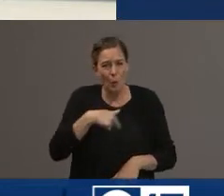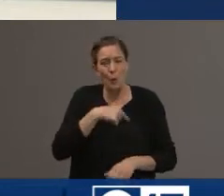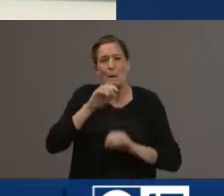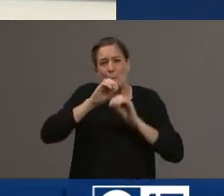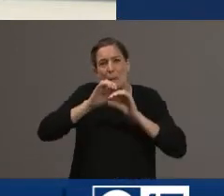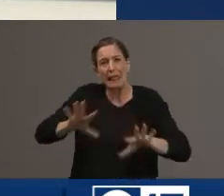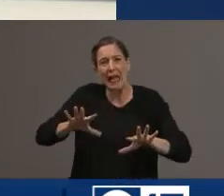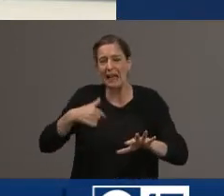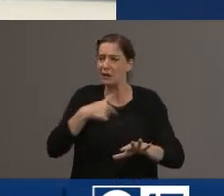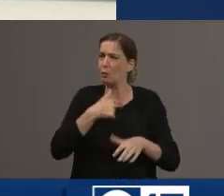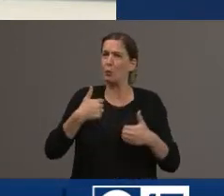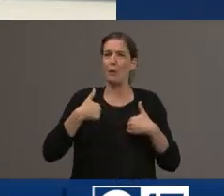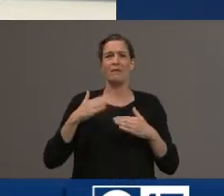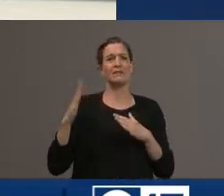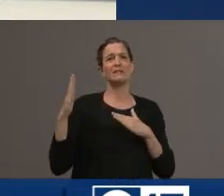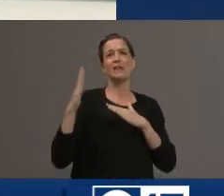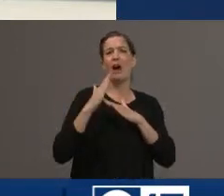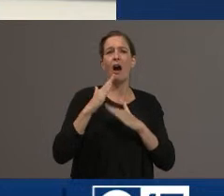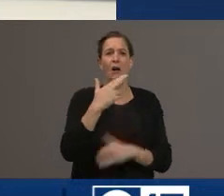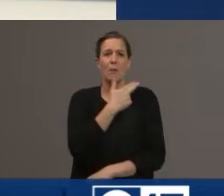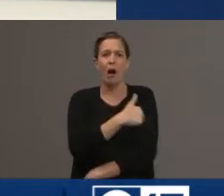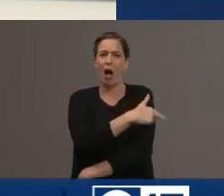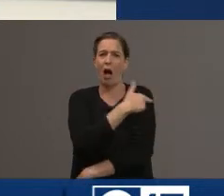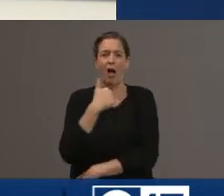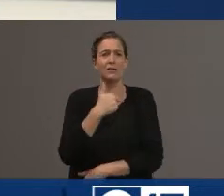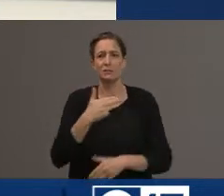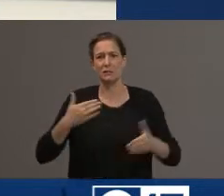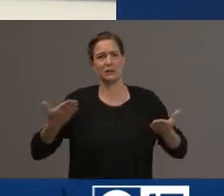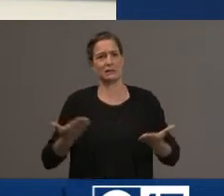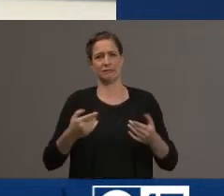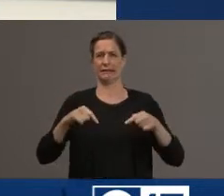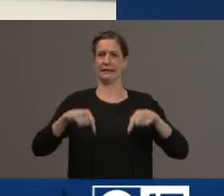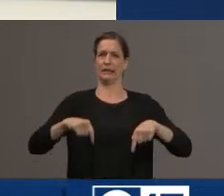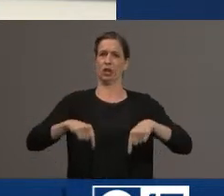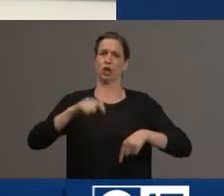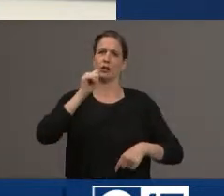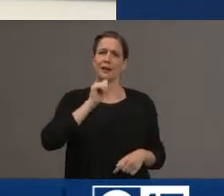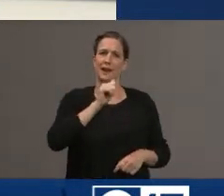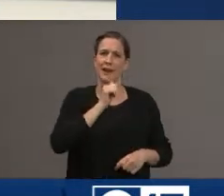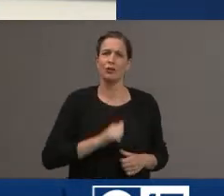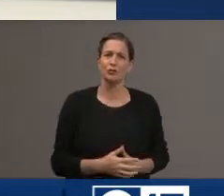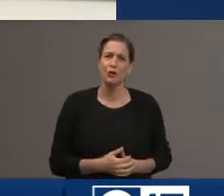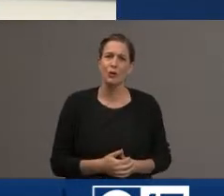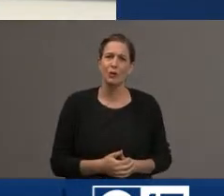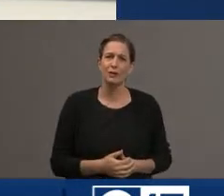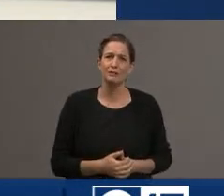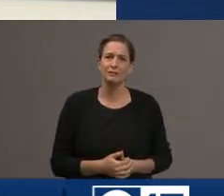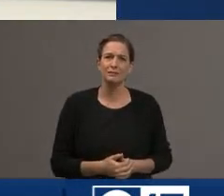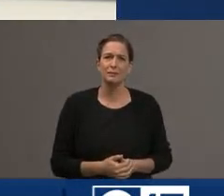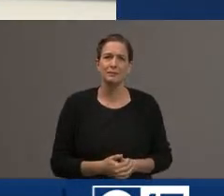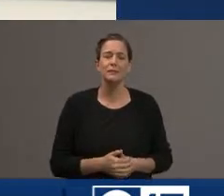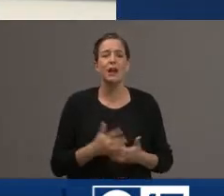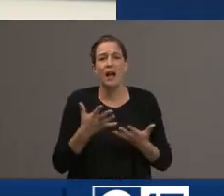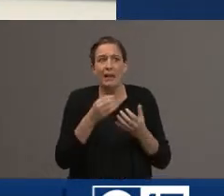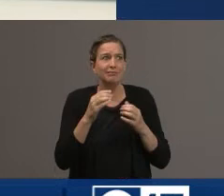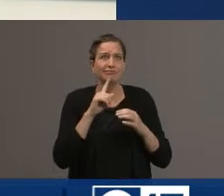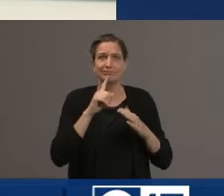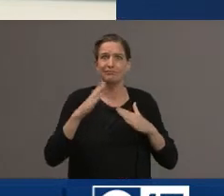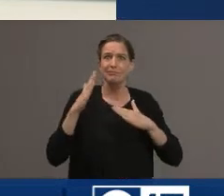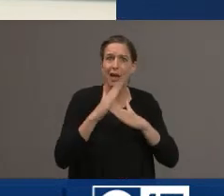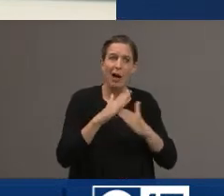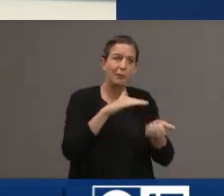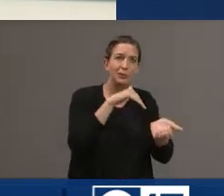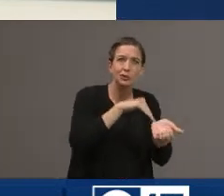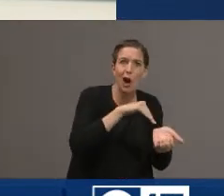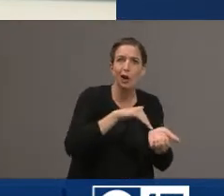world, and doctors and nurses and operators as well. So it's a combination of